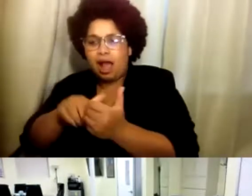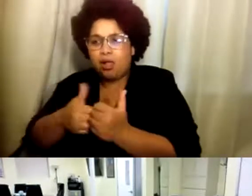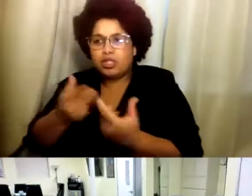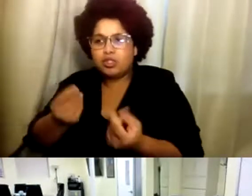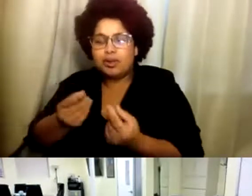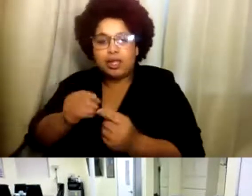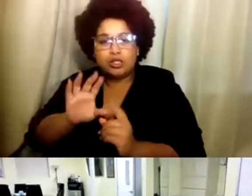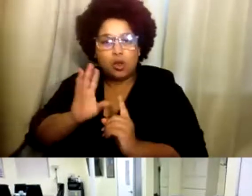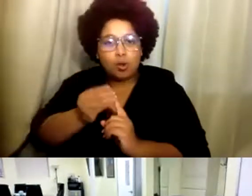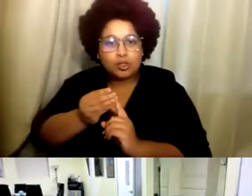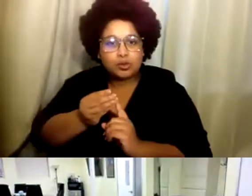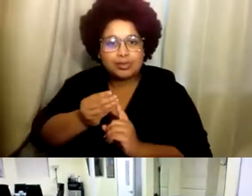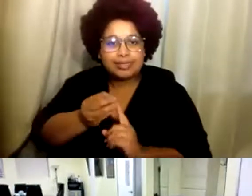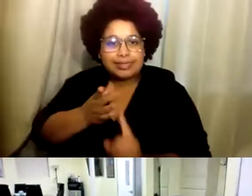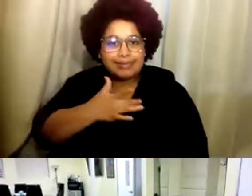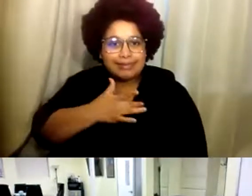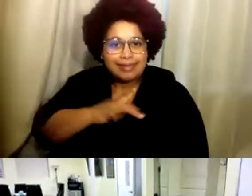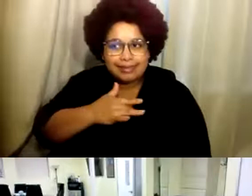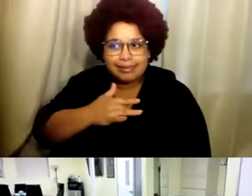sensitive